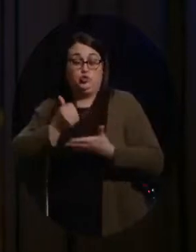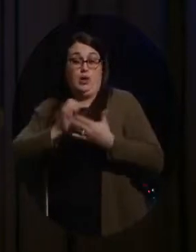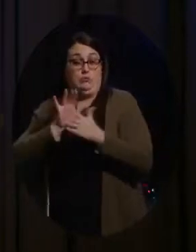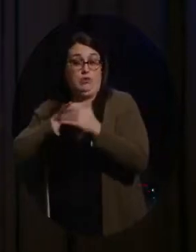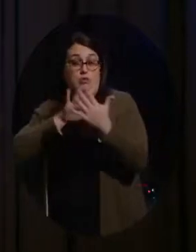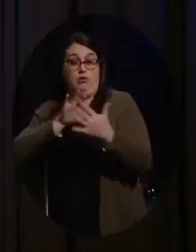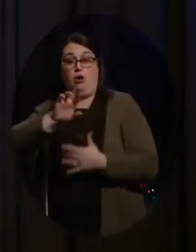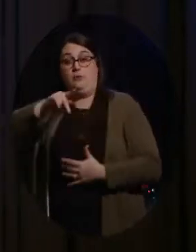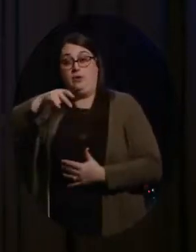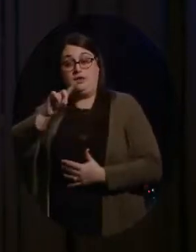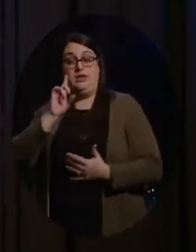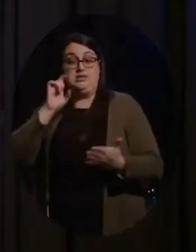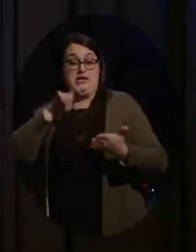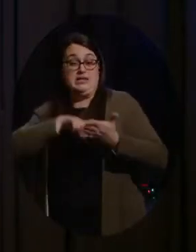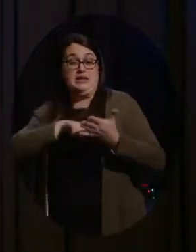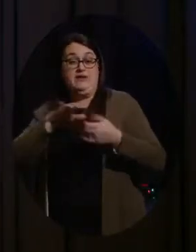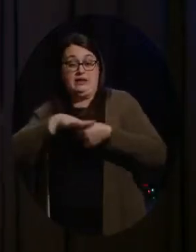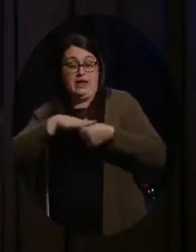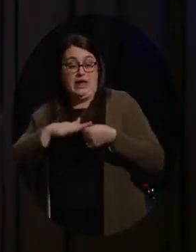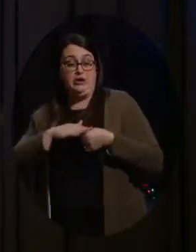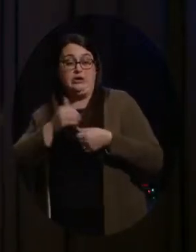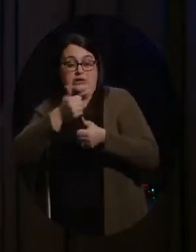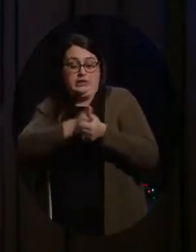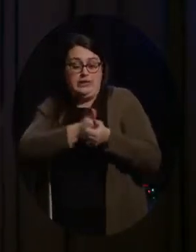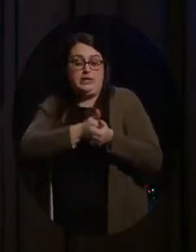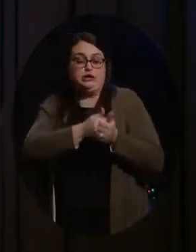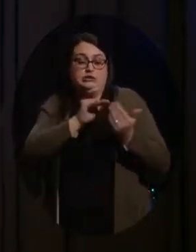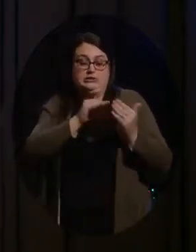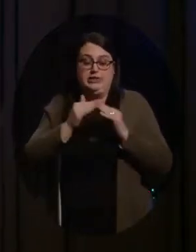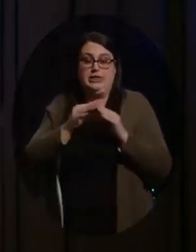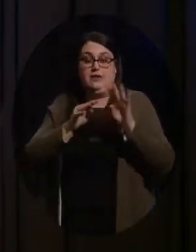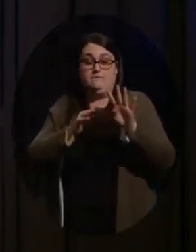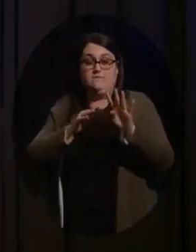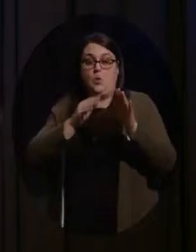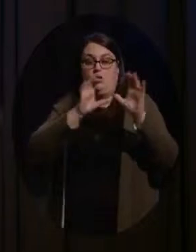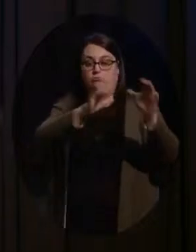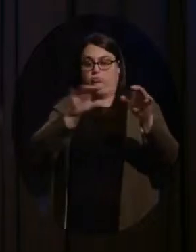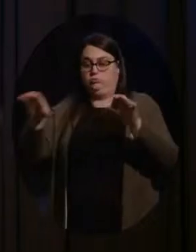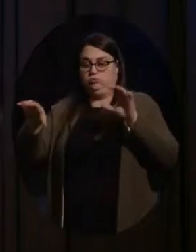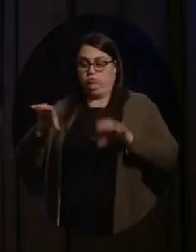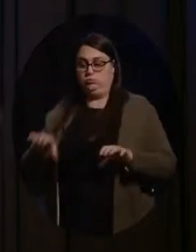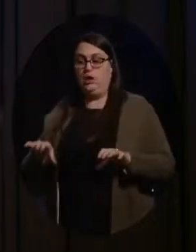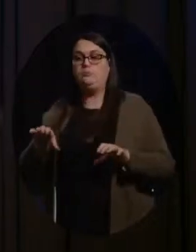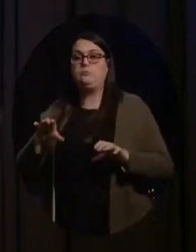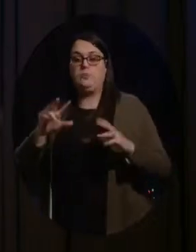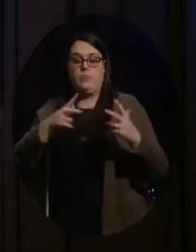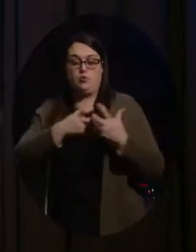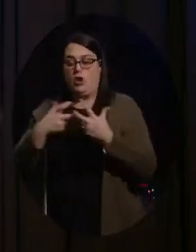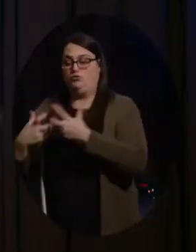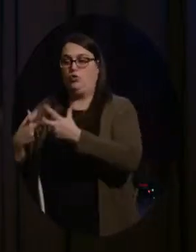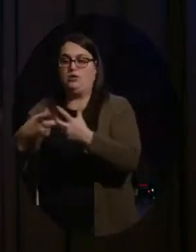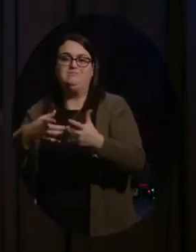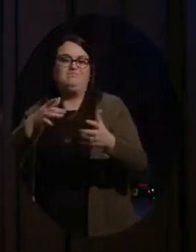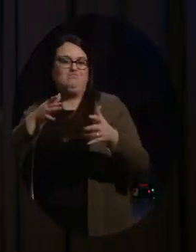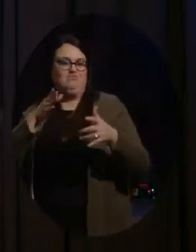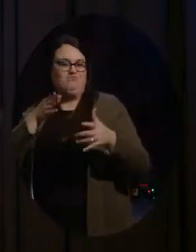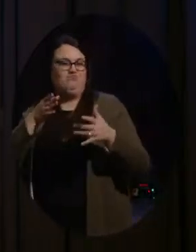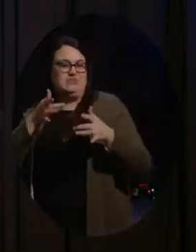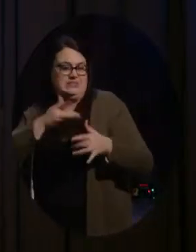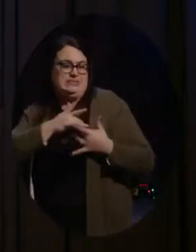issue, RPD has identified areas in each of the city's four precincts where crashes are more likely to